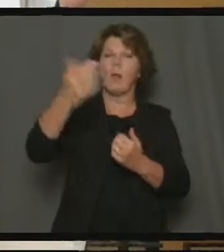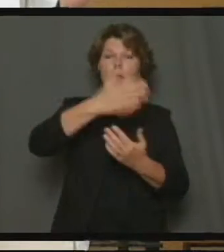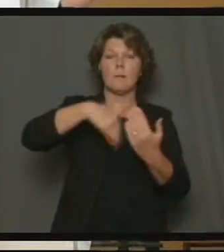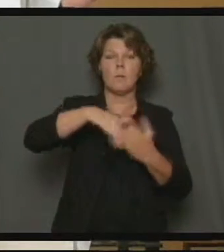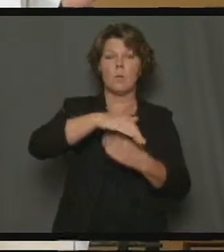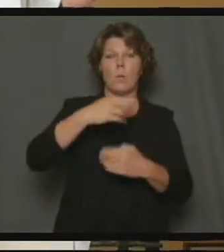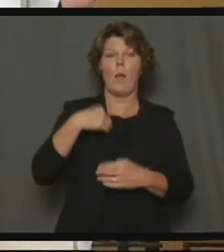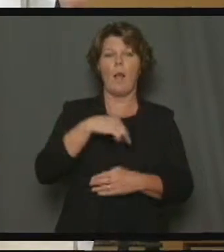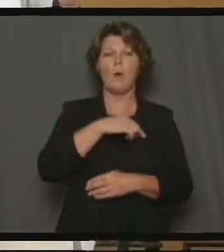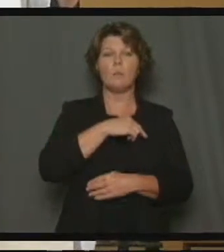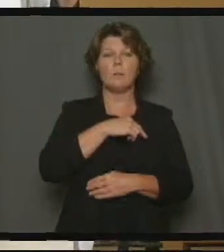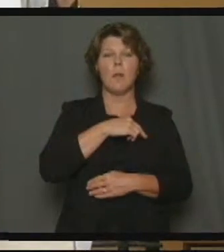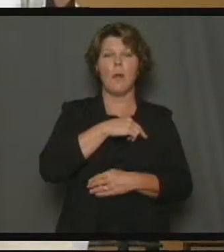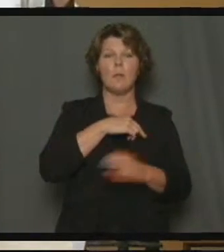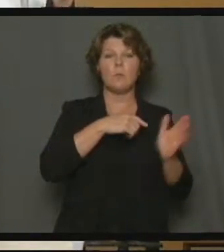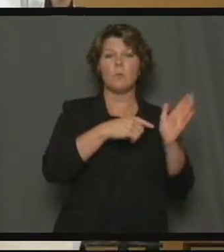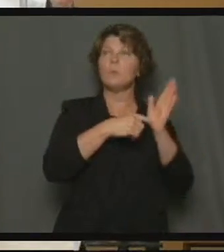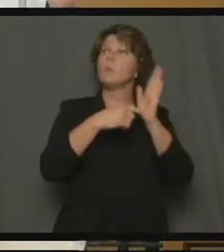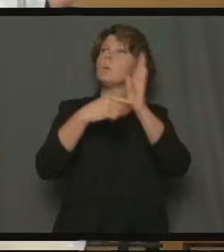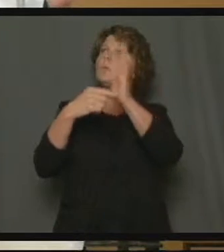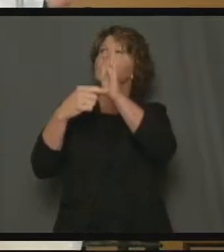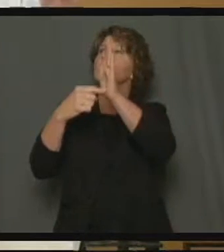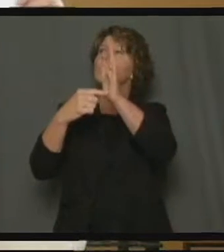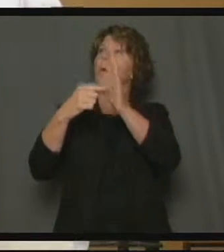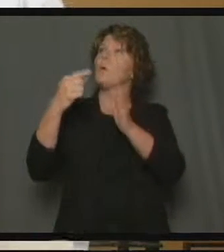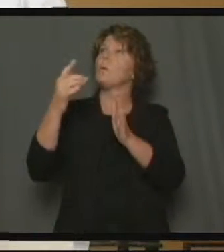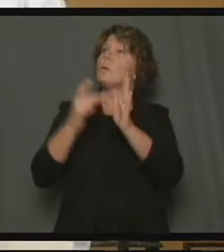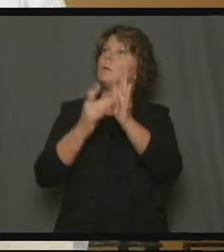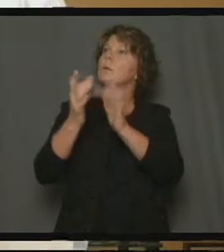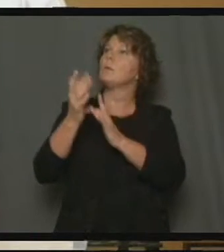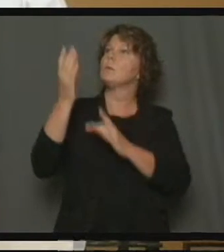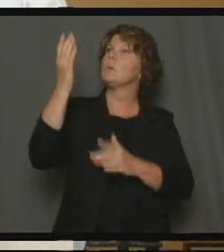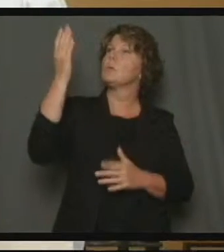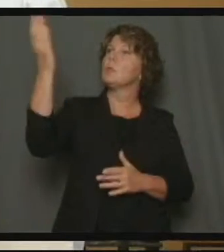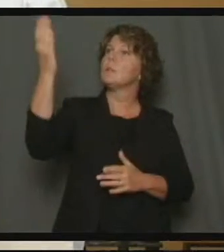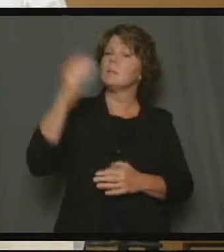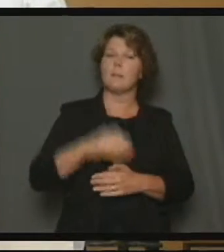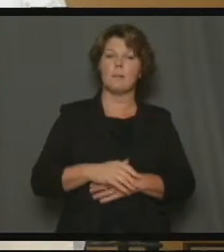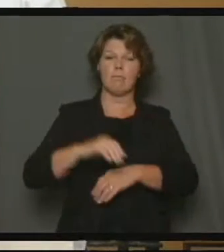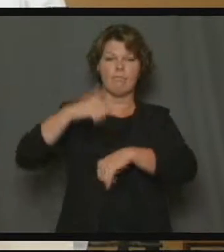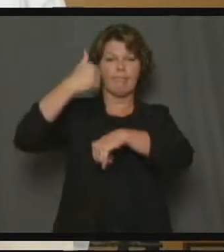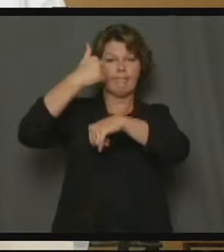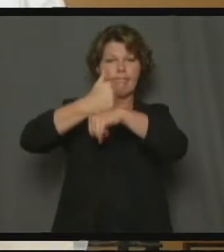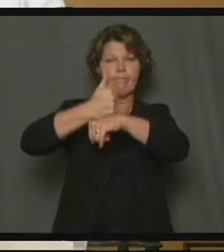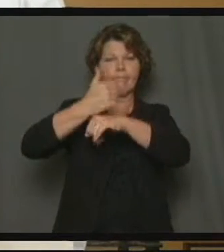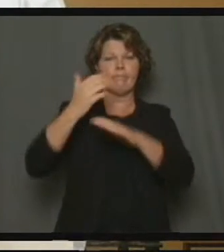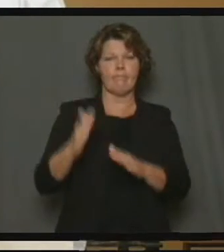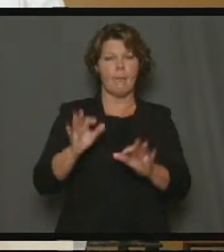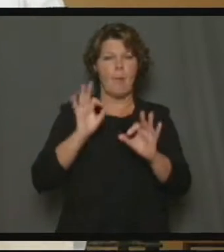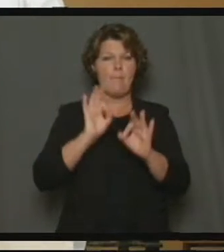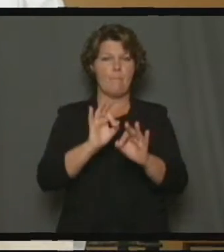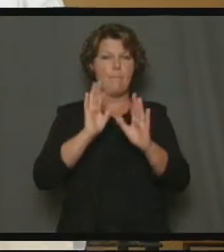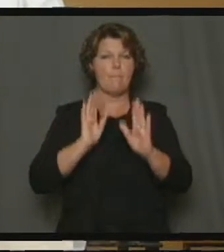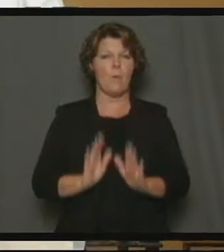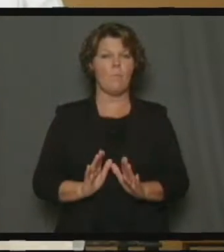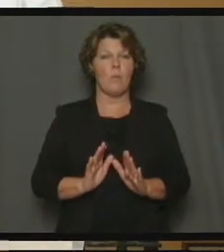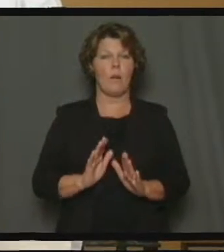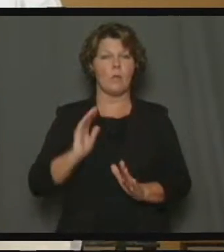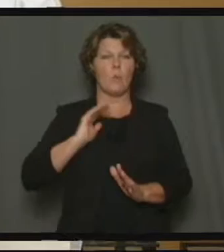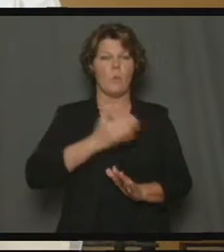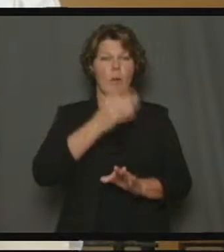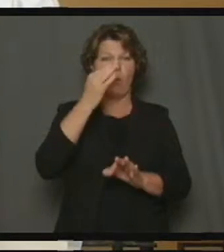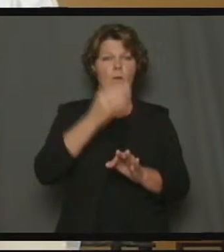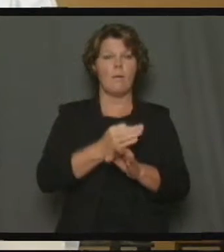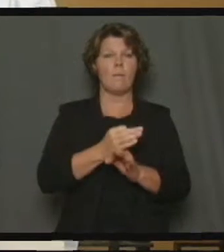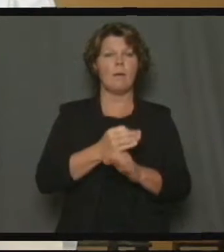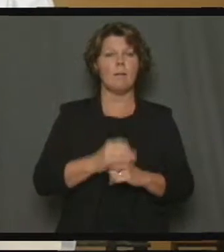us to point us to Jesus, the founder and perfecter of our